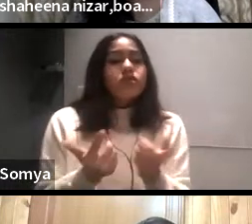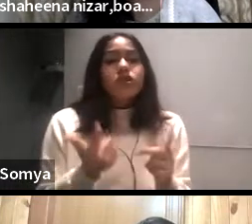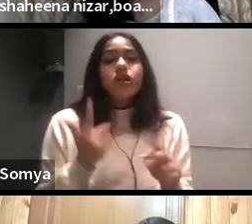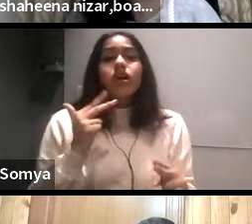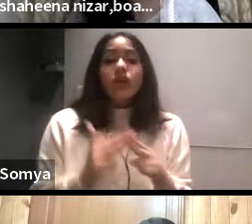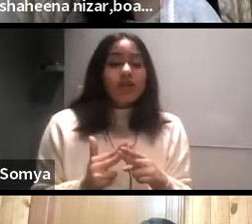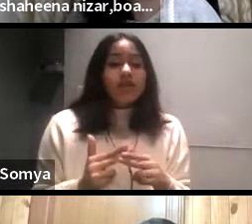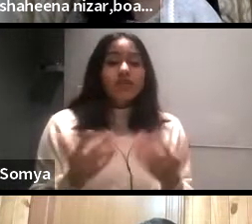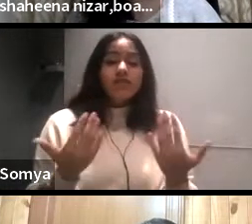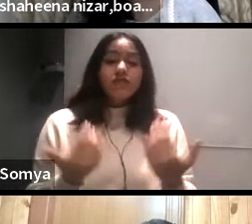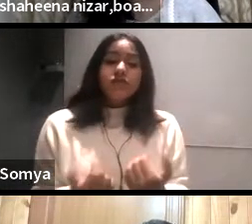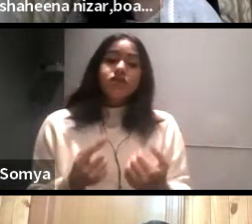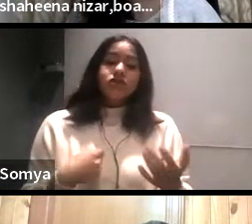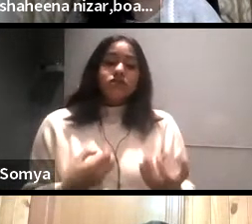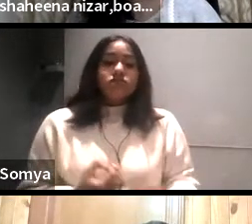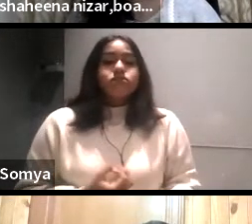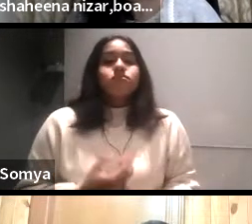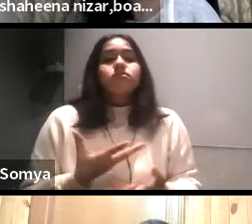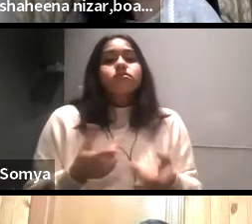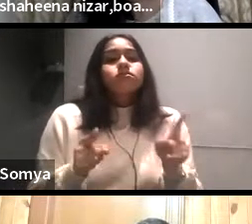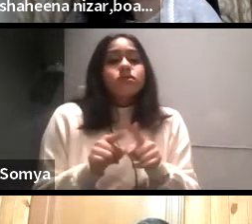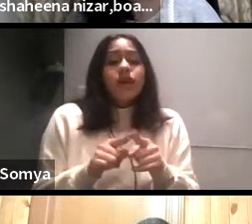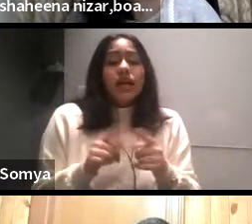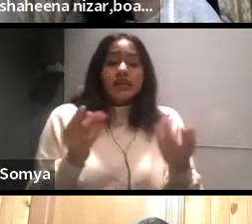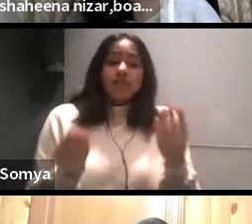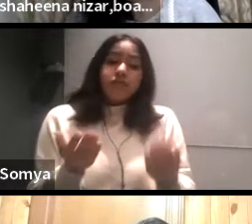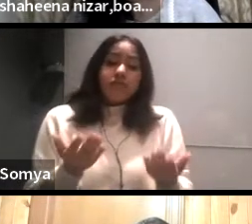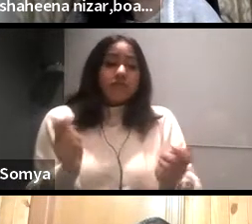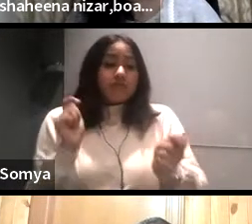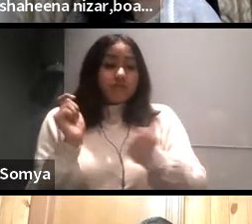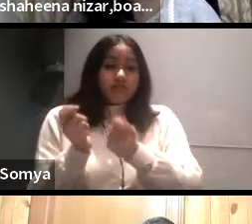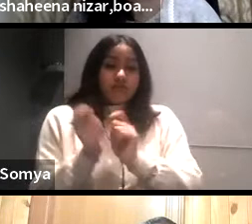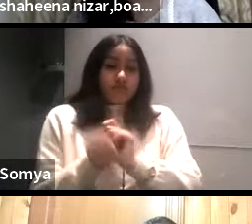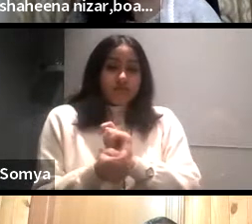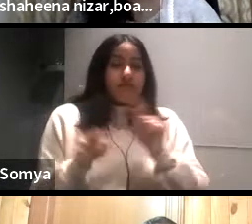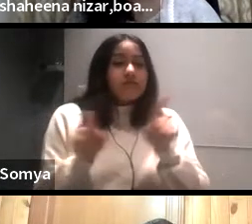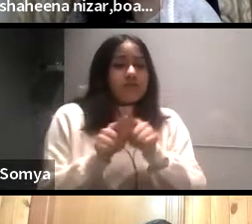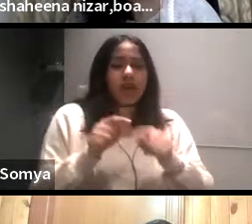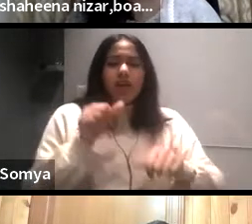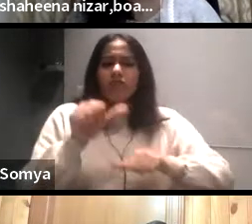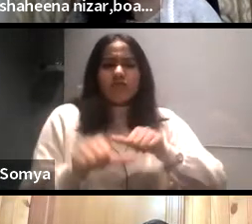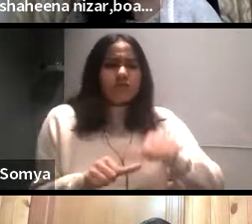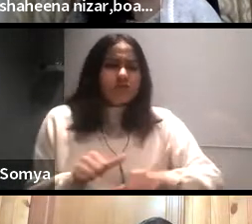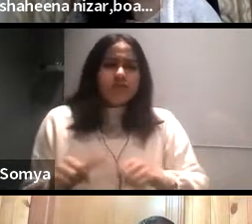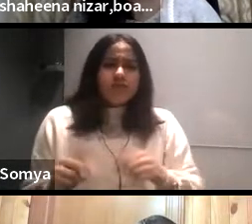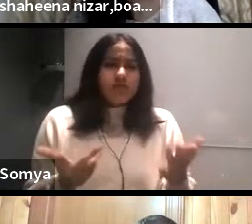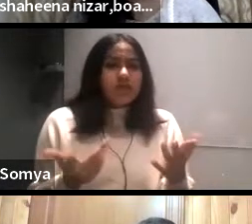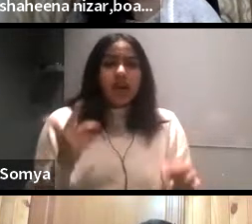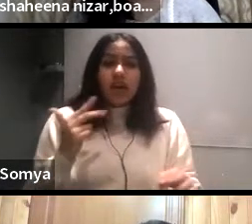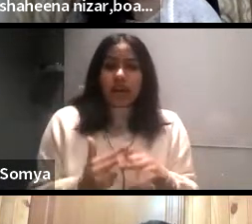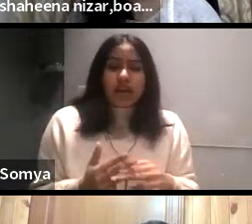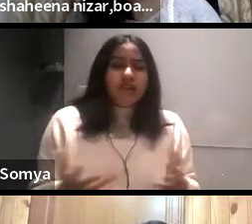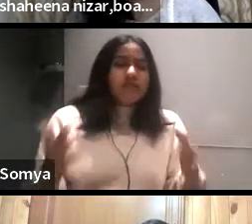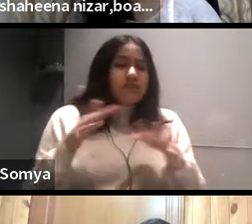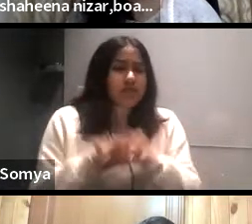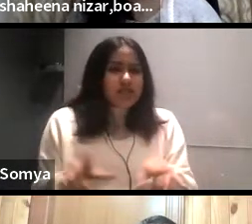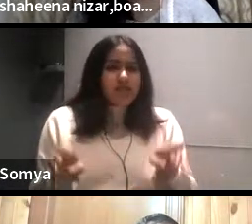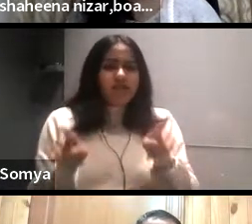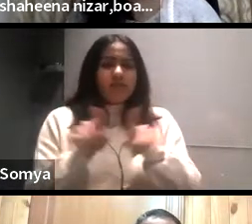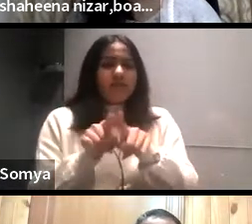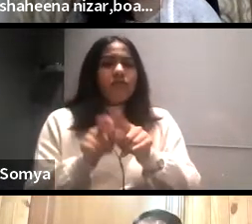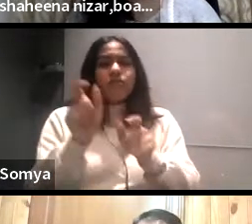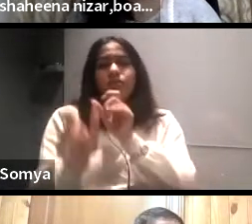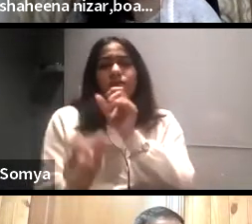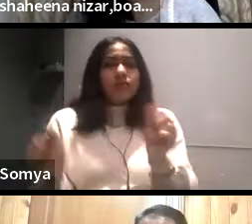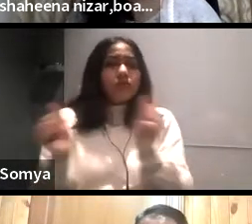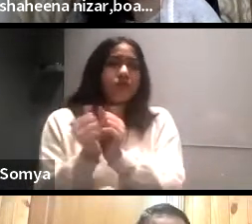often recognizing that they need to make changes in their processes so that they include disabled people.